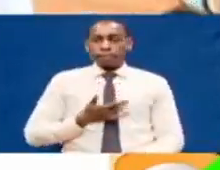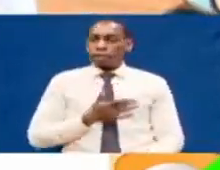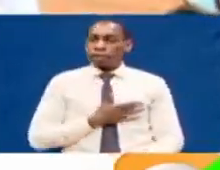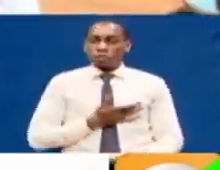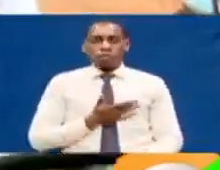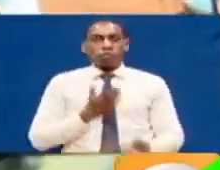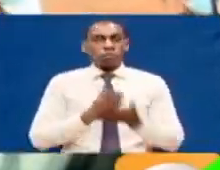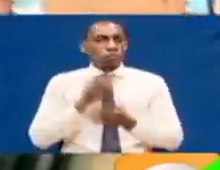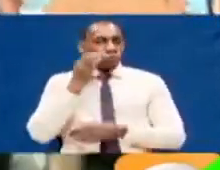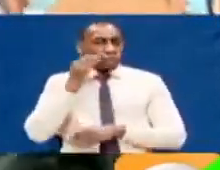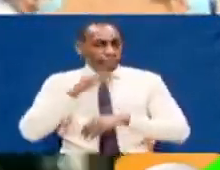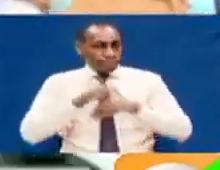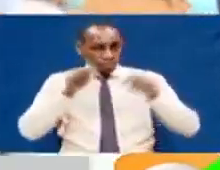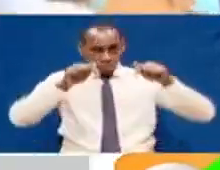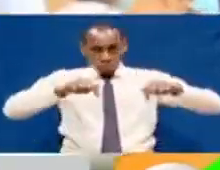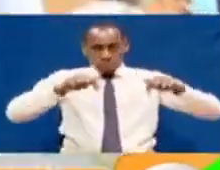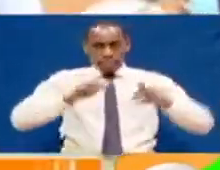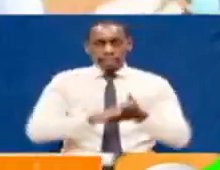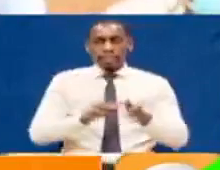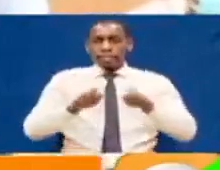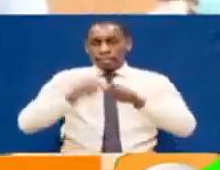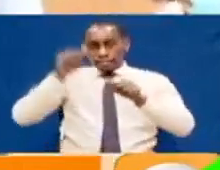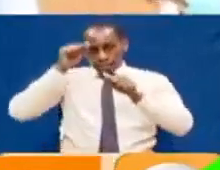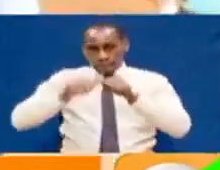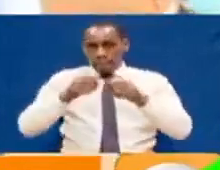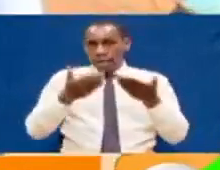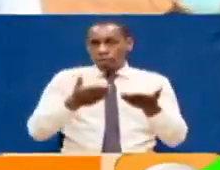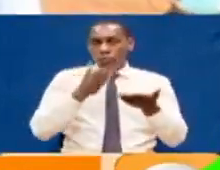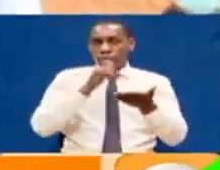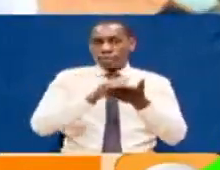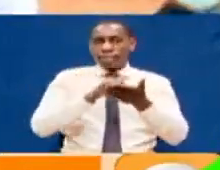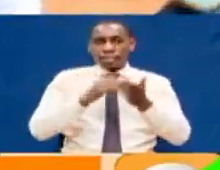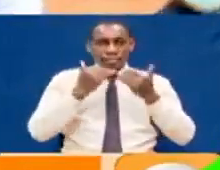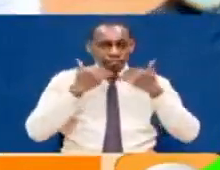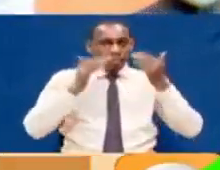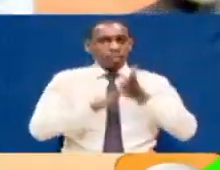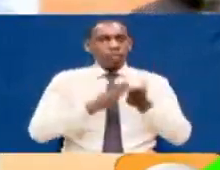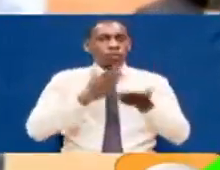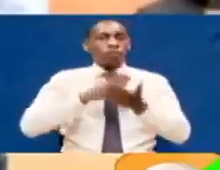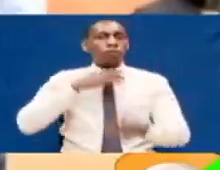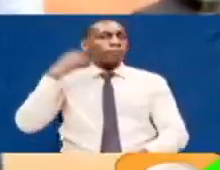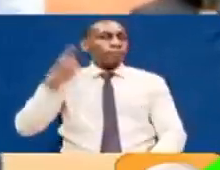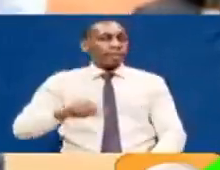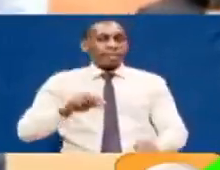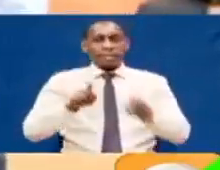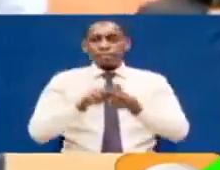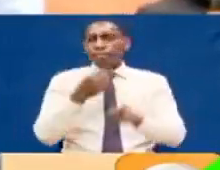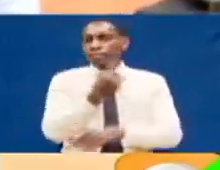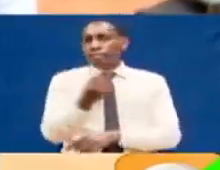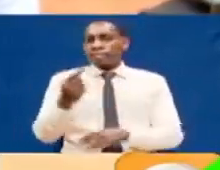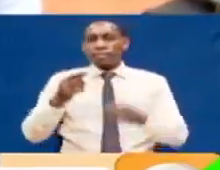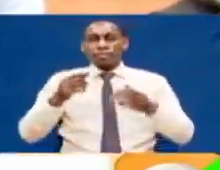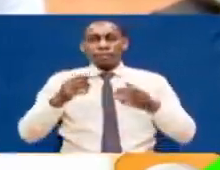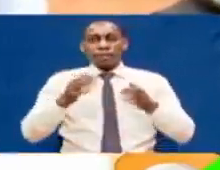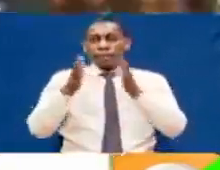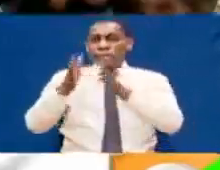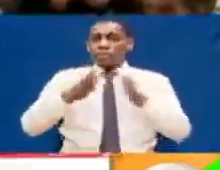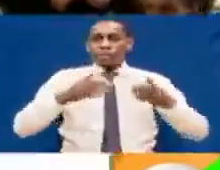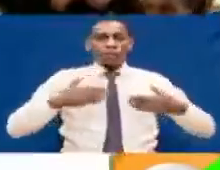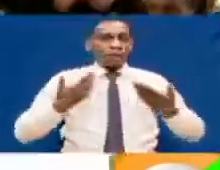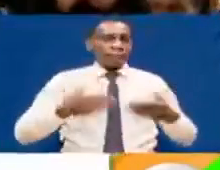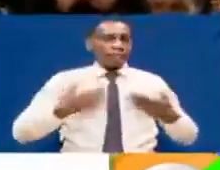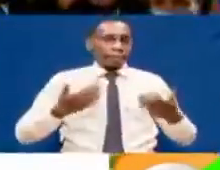really a sad moment today, and we'll remember how he made everyone smile and joked around and just made everyone around him